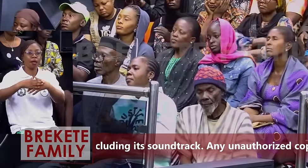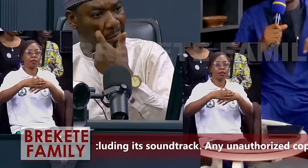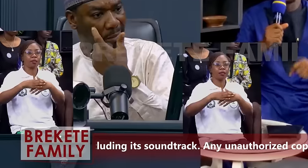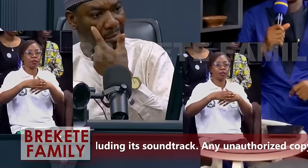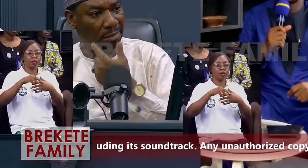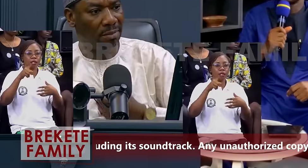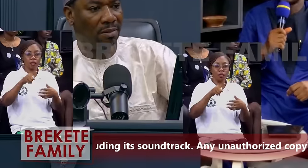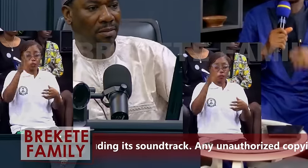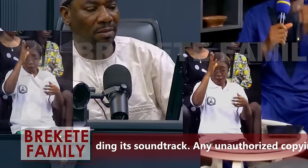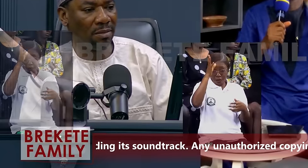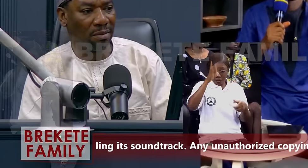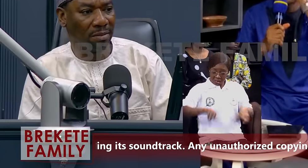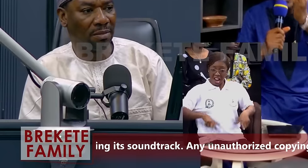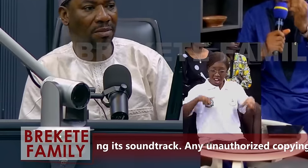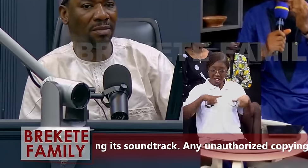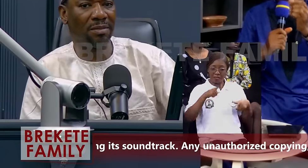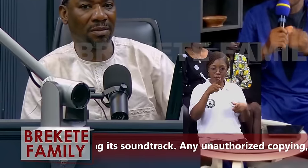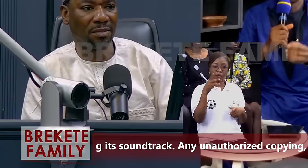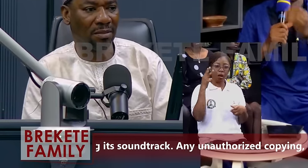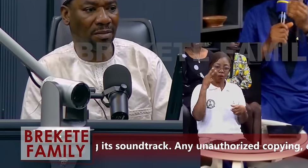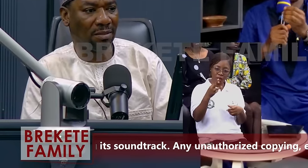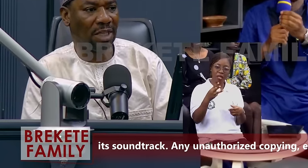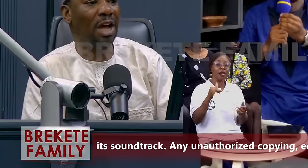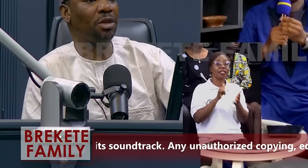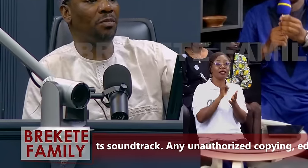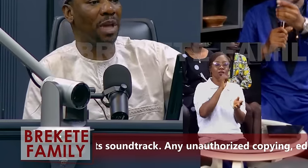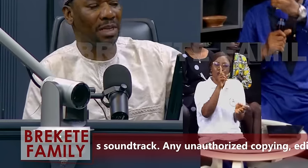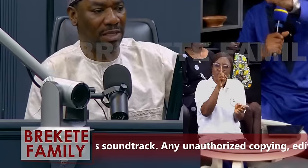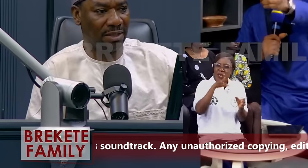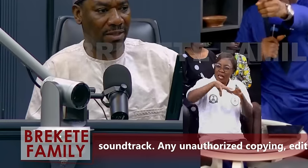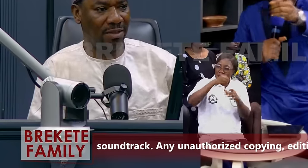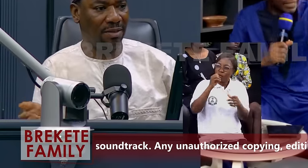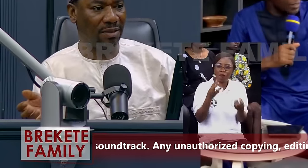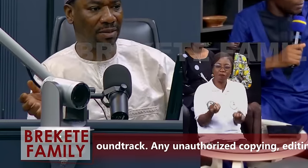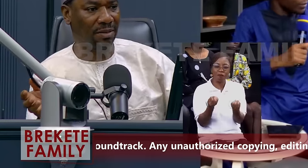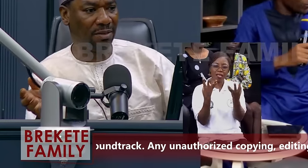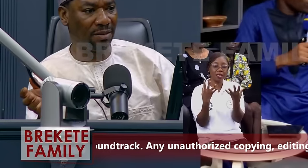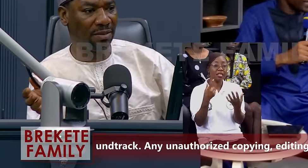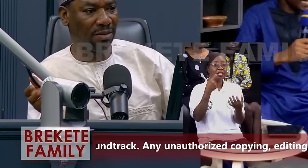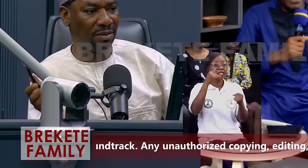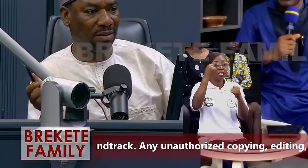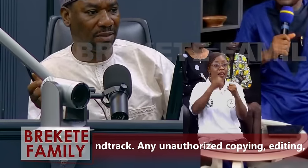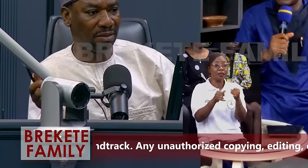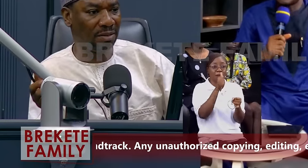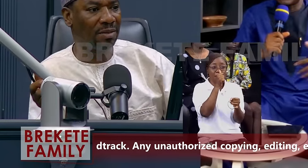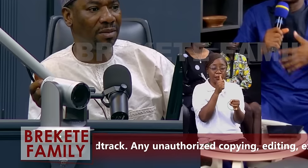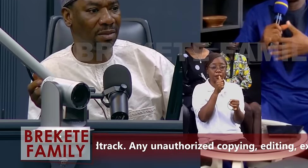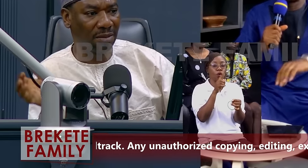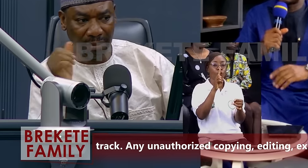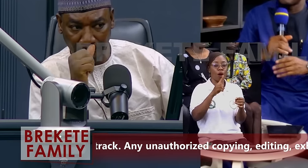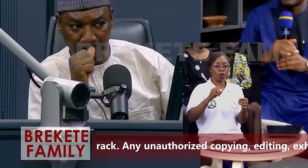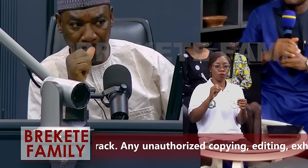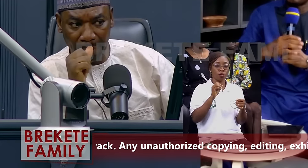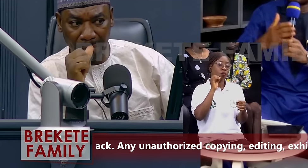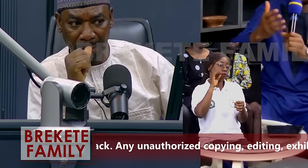He's a witness. That is just one of many. Out of many. The last patient, that woman that came here that had a